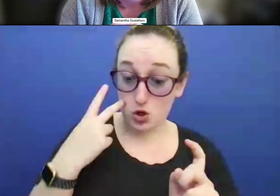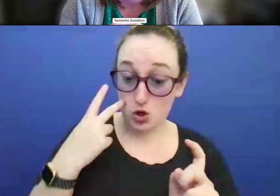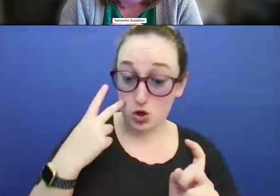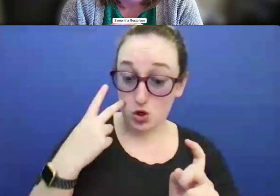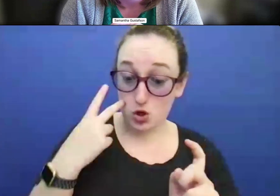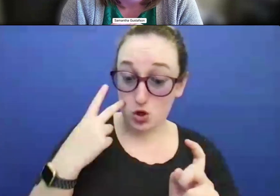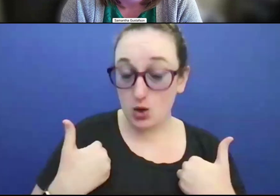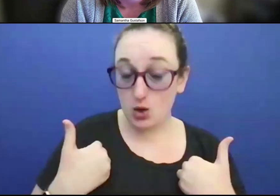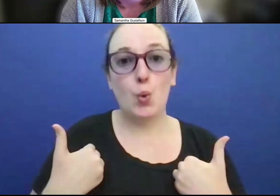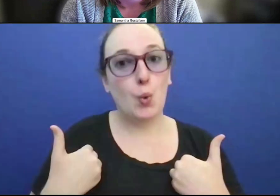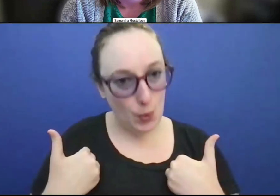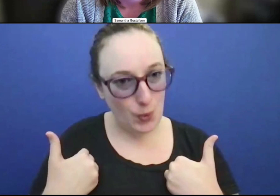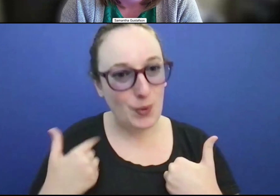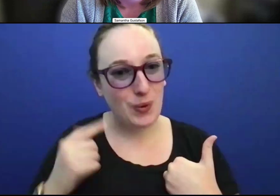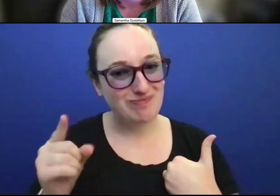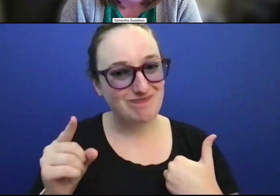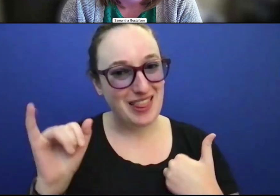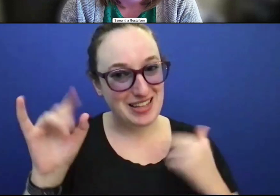of the day.